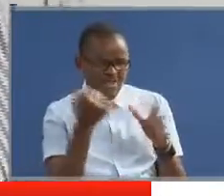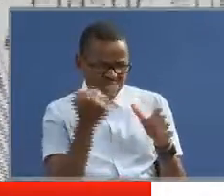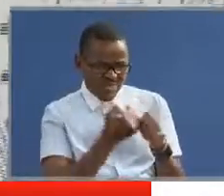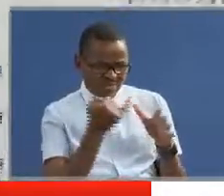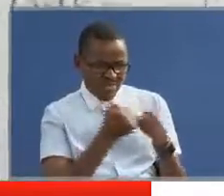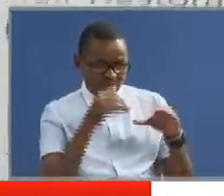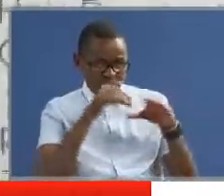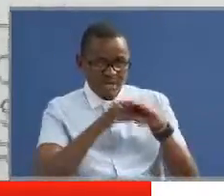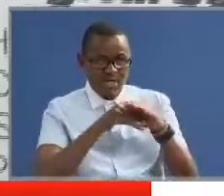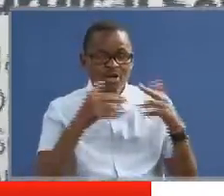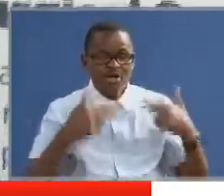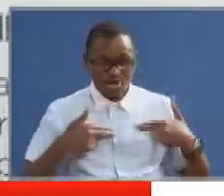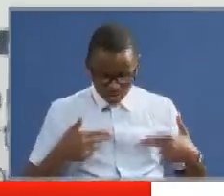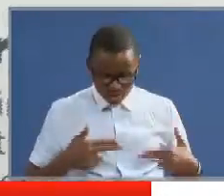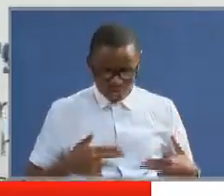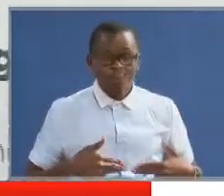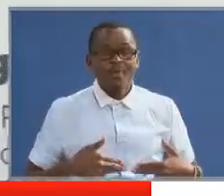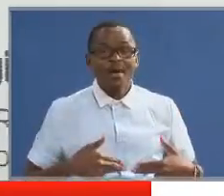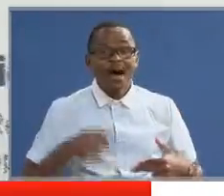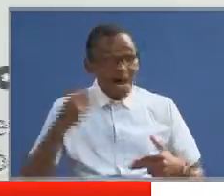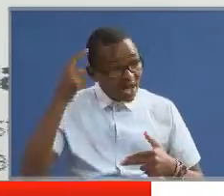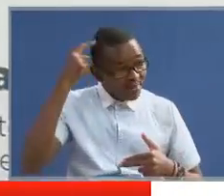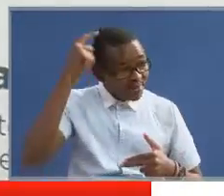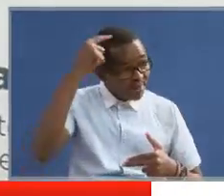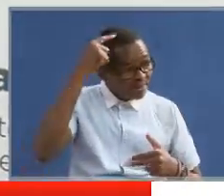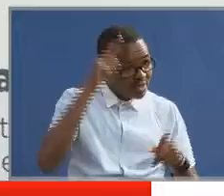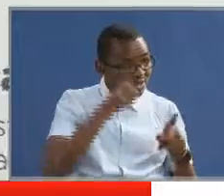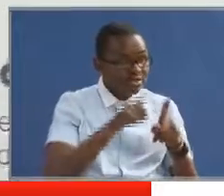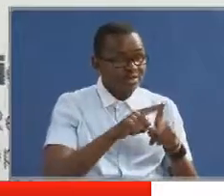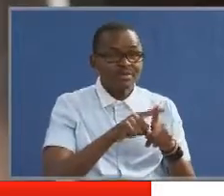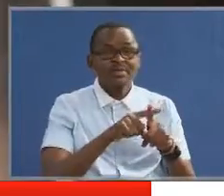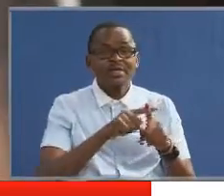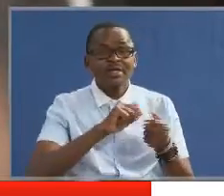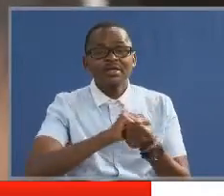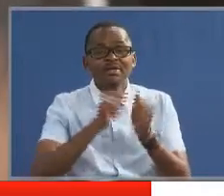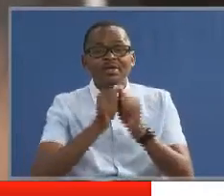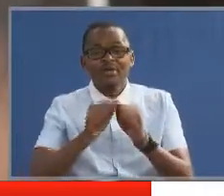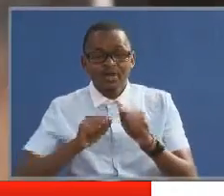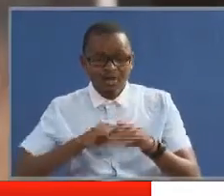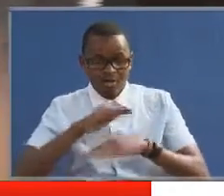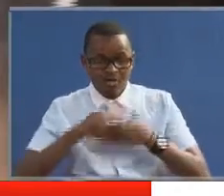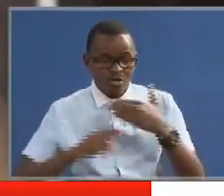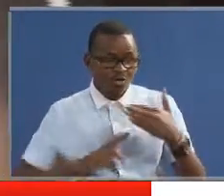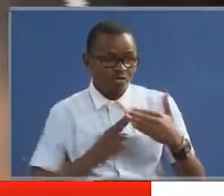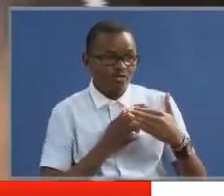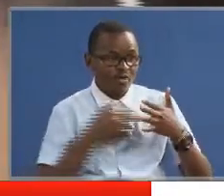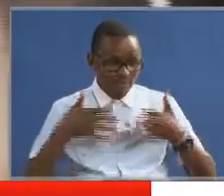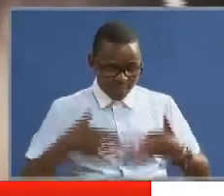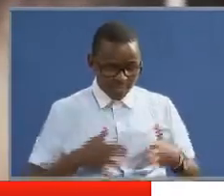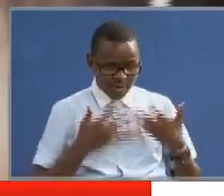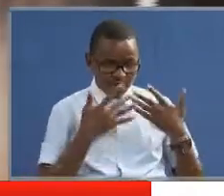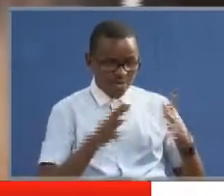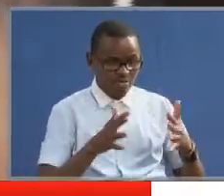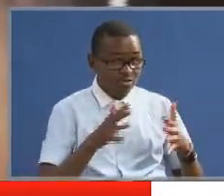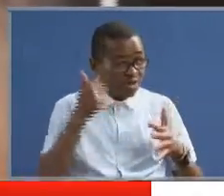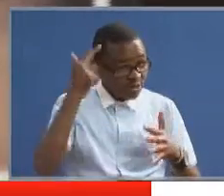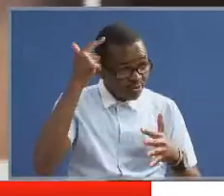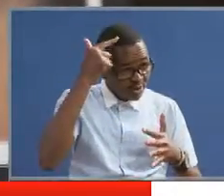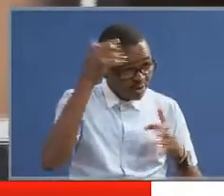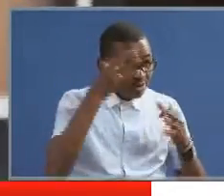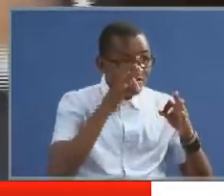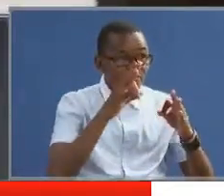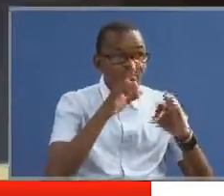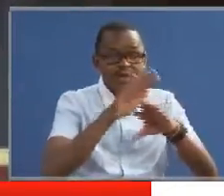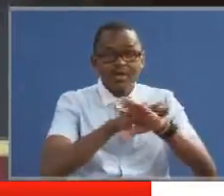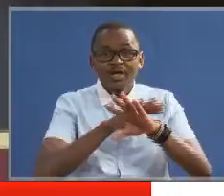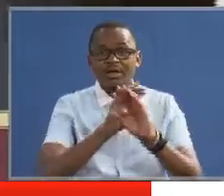the human hair and scalp as well as hair transplant. All of us were born with hair. We lose hair sometimes if you don't take